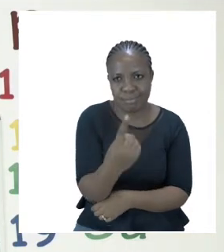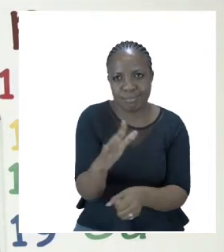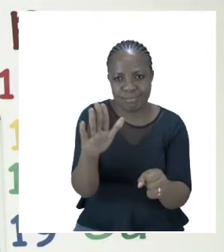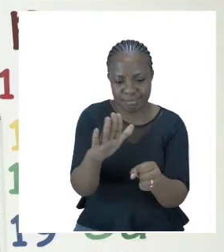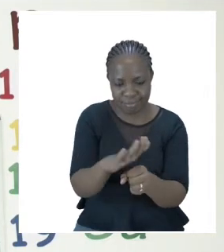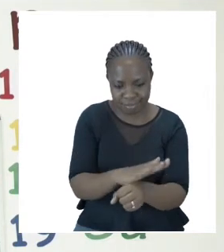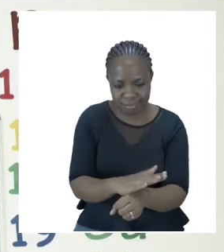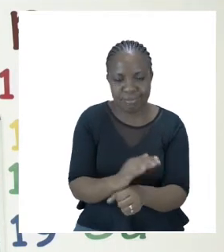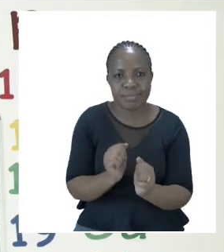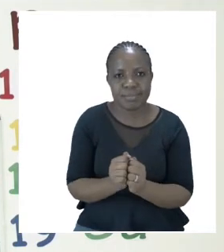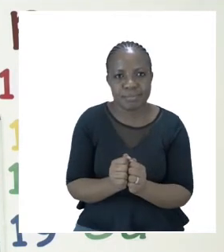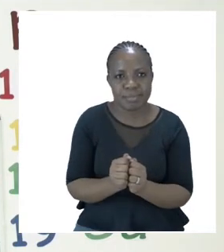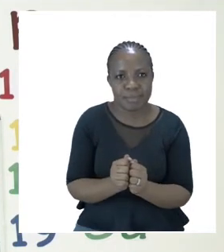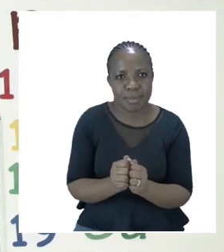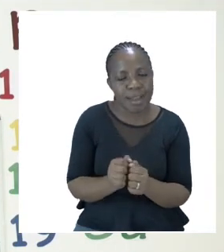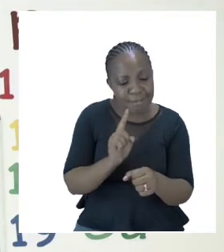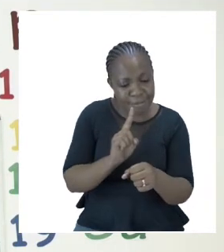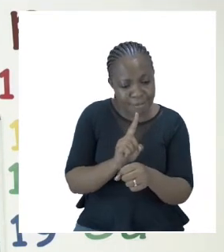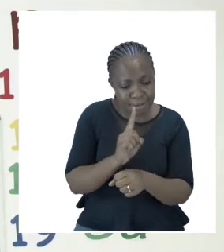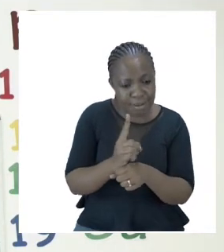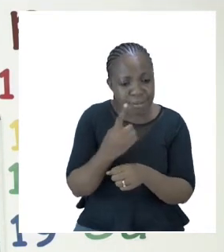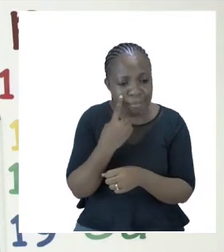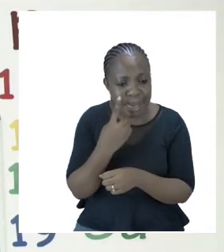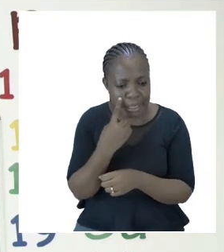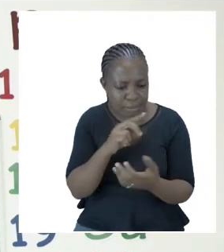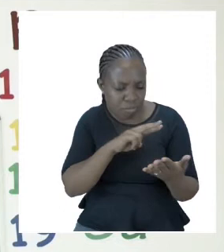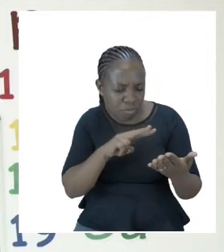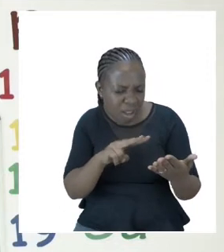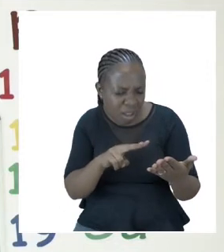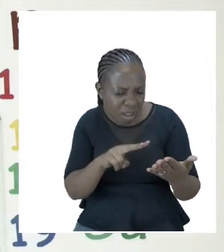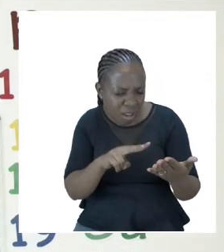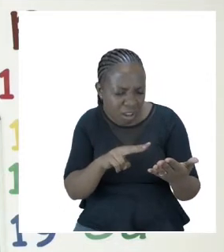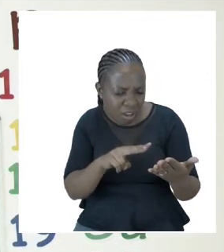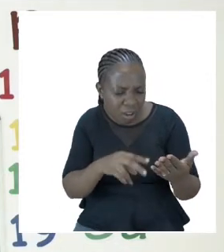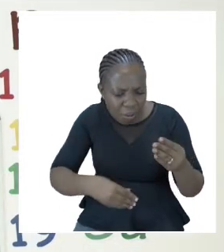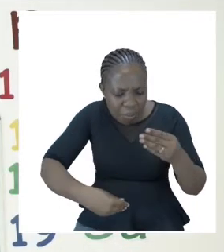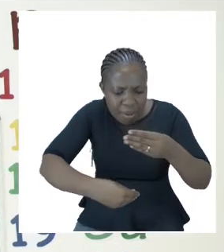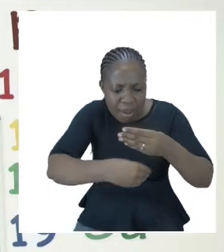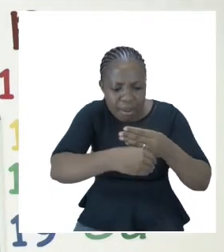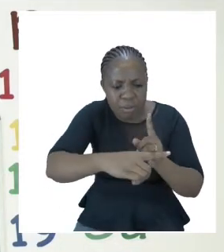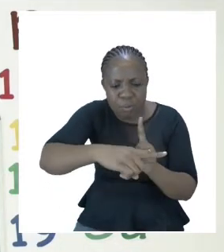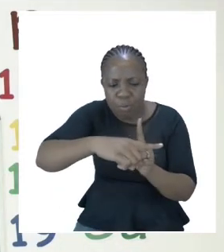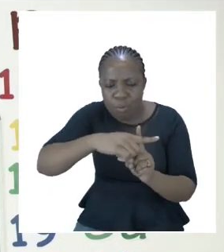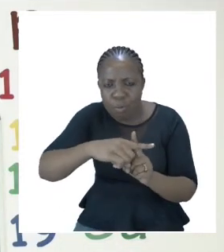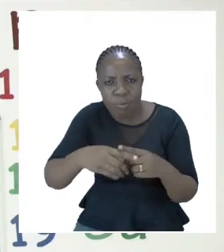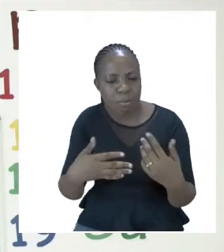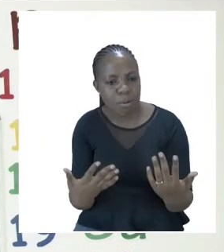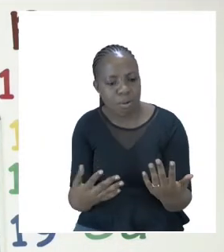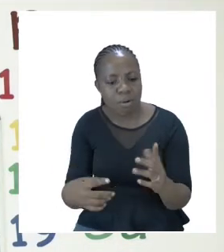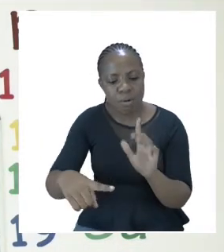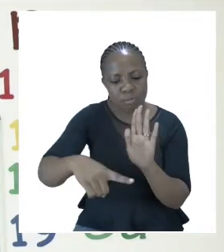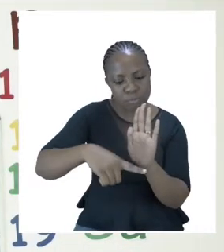need to find out, are you adding or are you subtracting? And when you do, it will